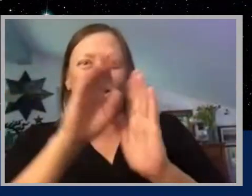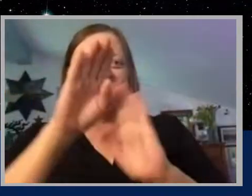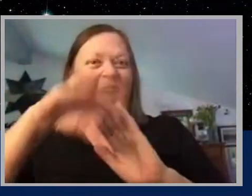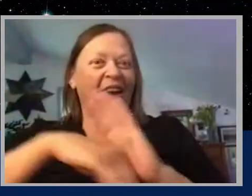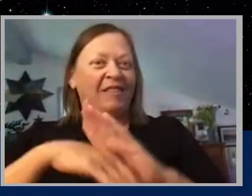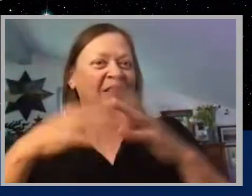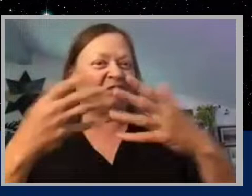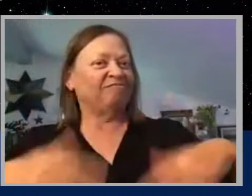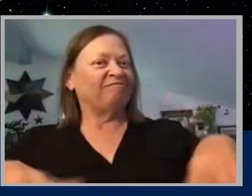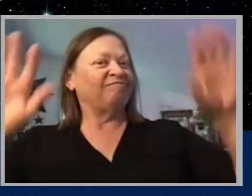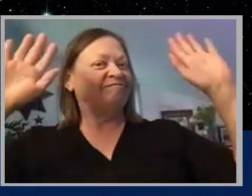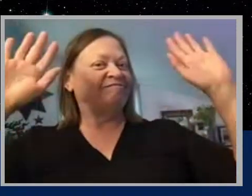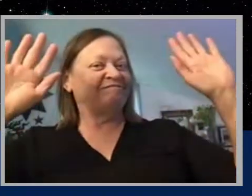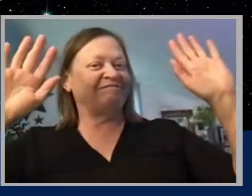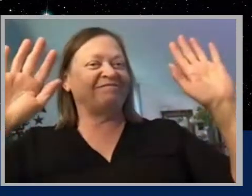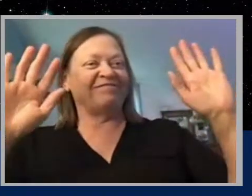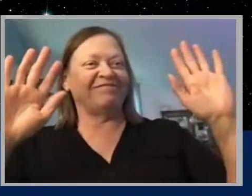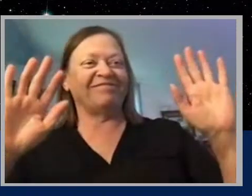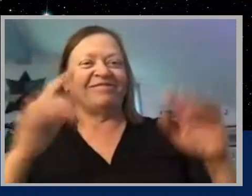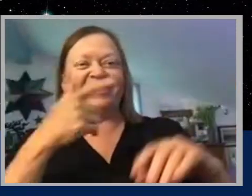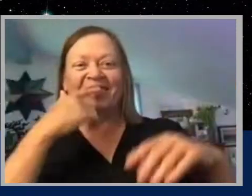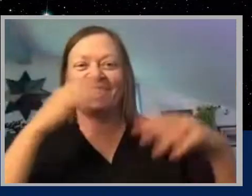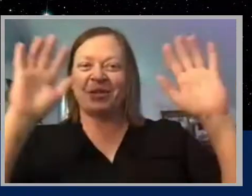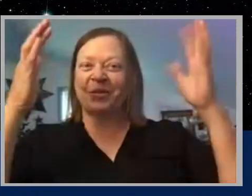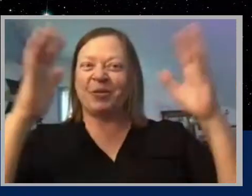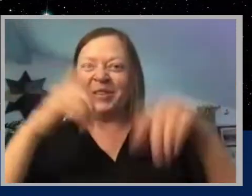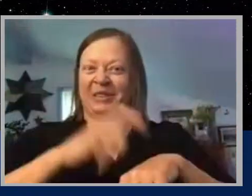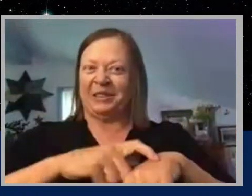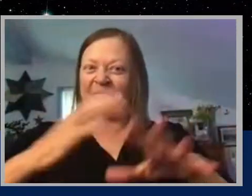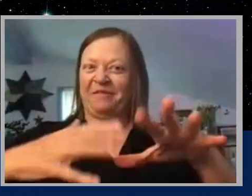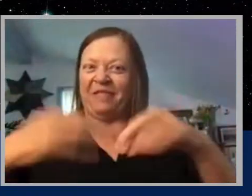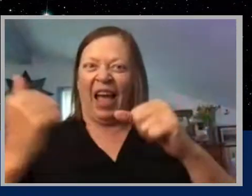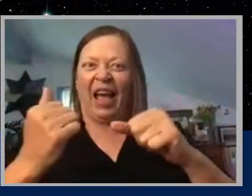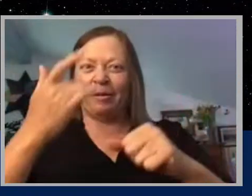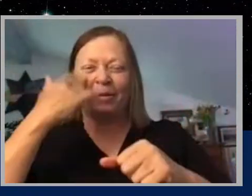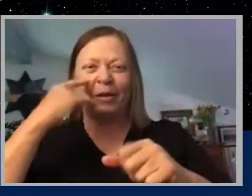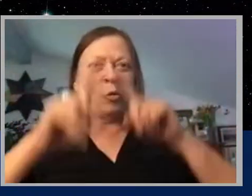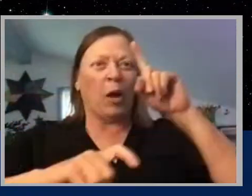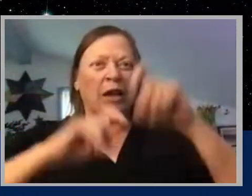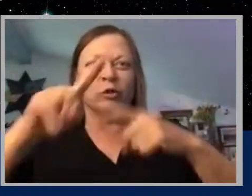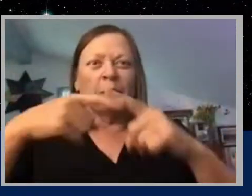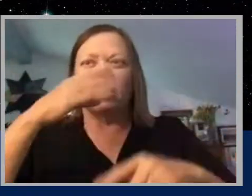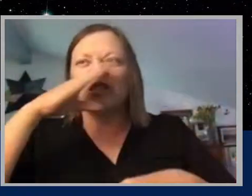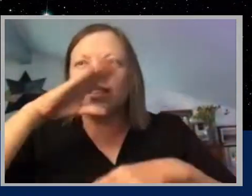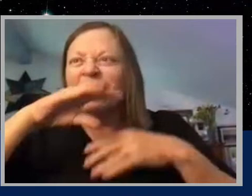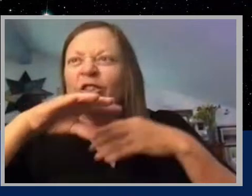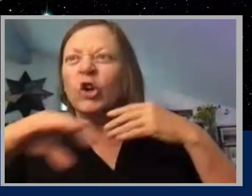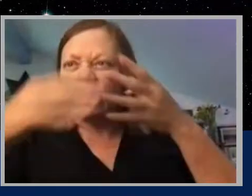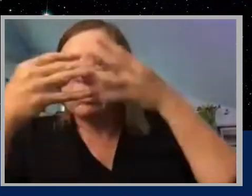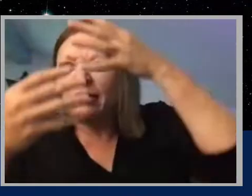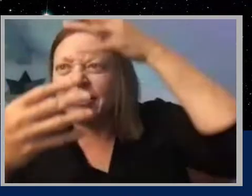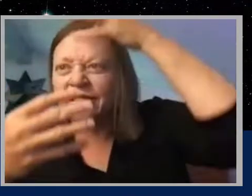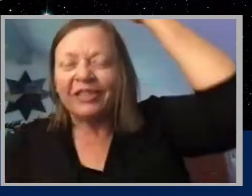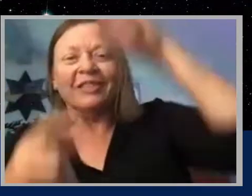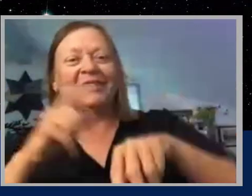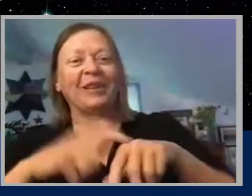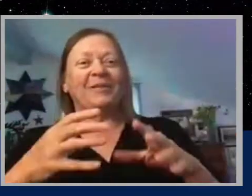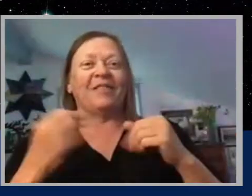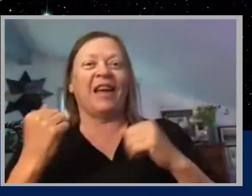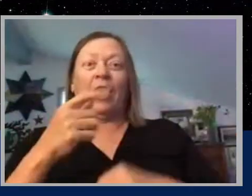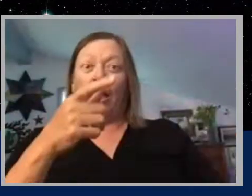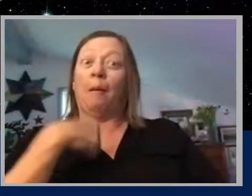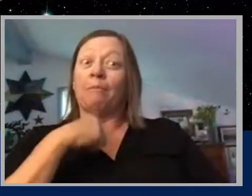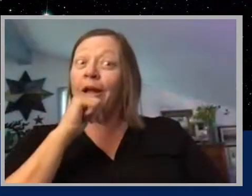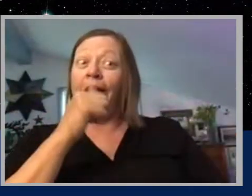minutes? Yeah, time flies. Time flies when you're digging through questions about the sniffers. No, you think I'm kidding? Like you should see. I'm not going to